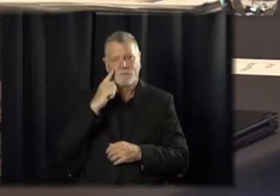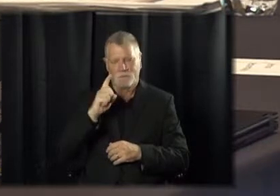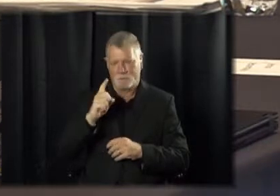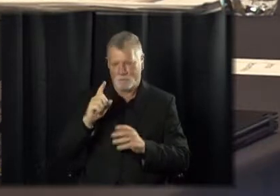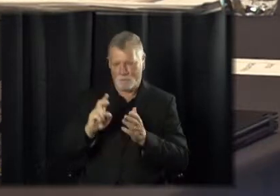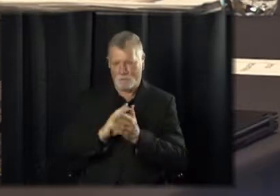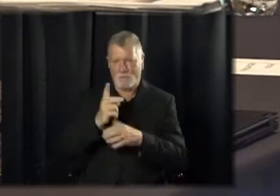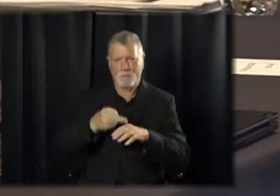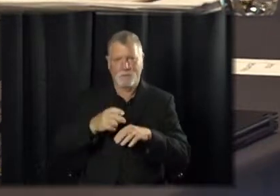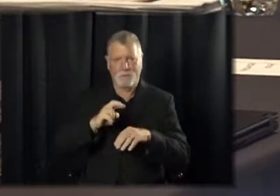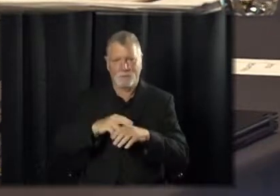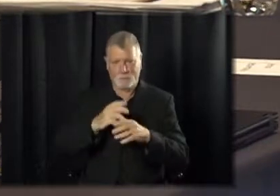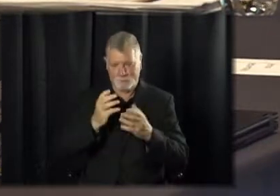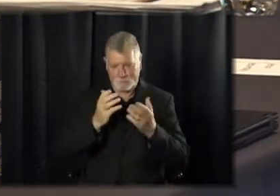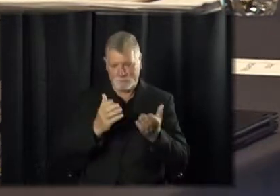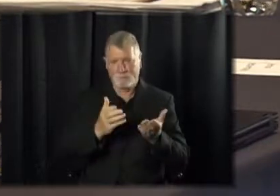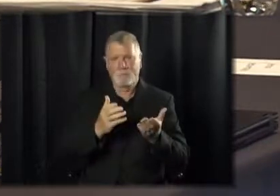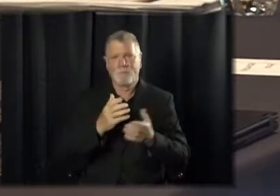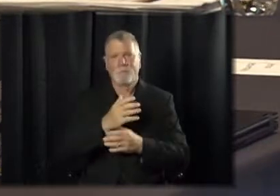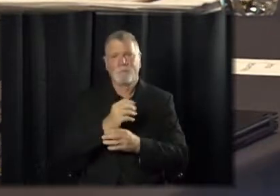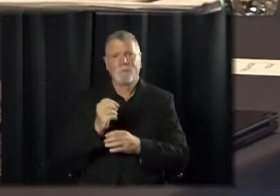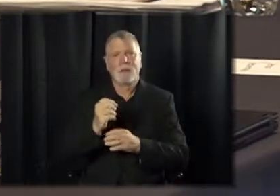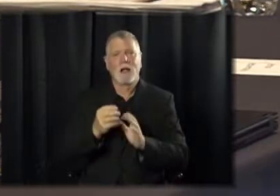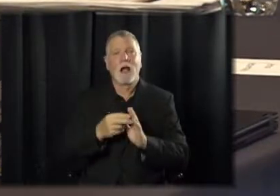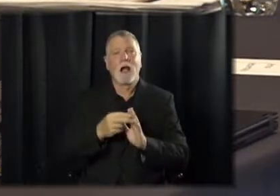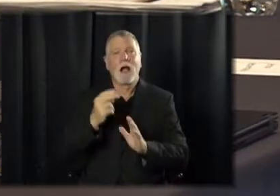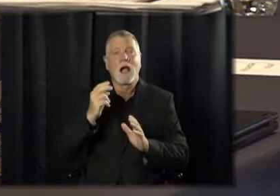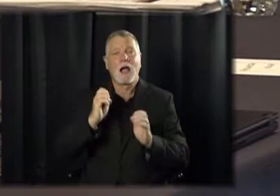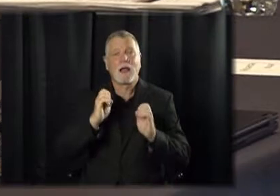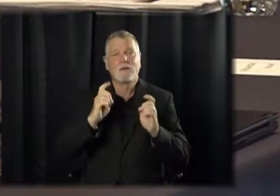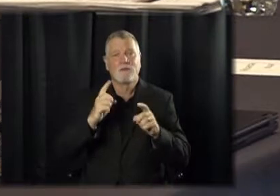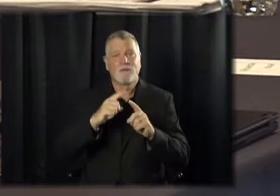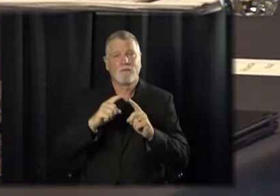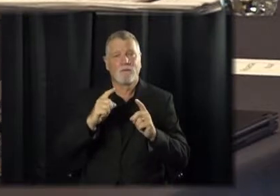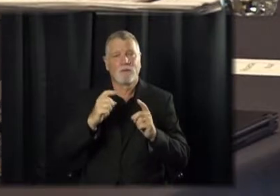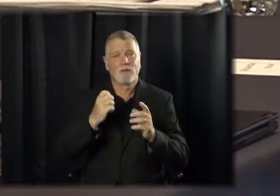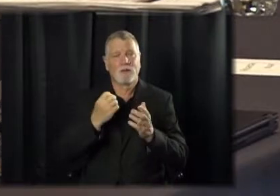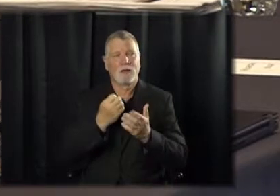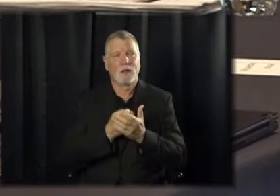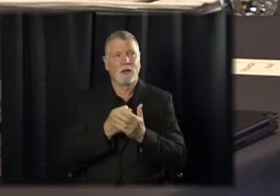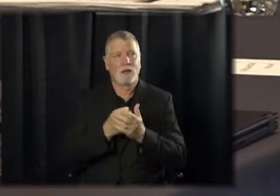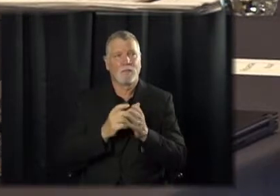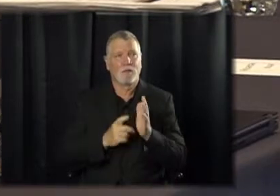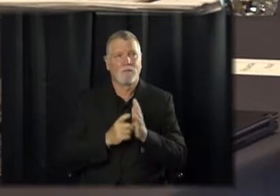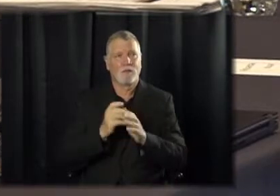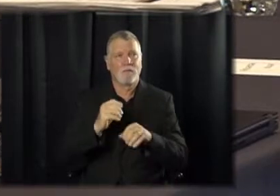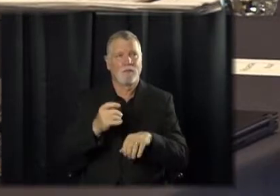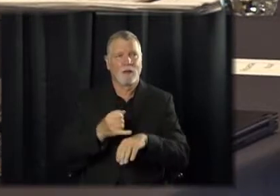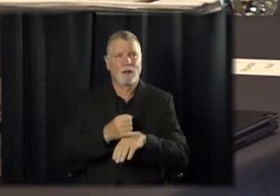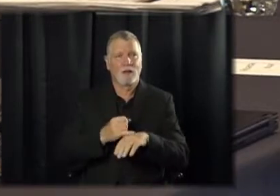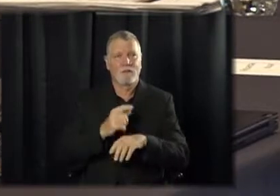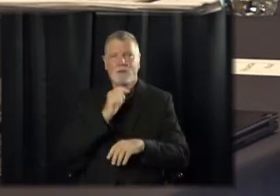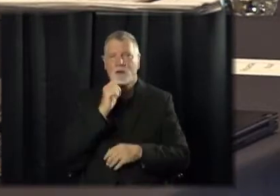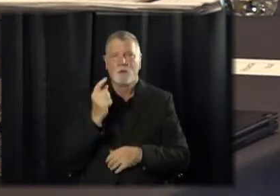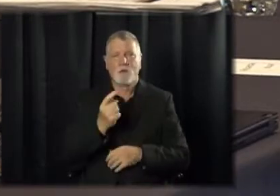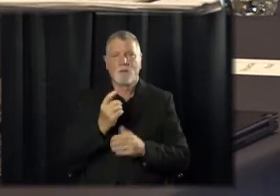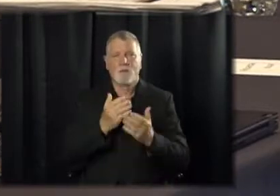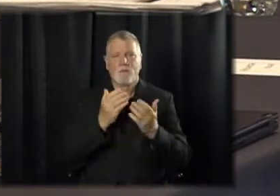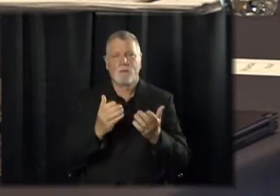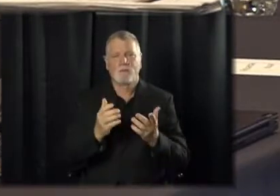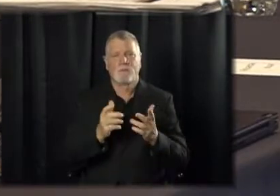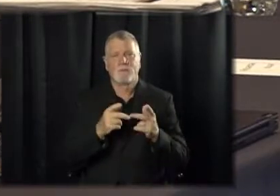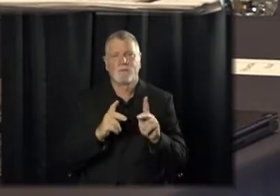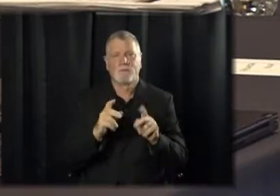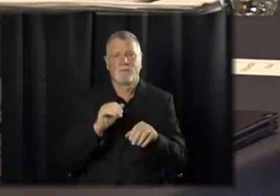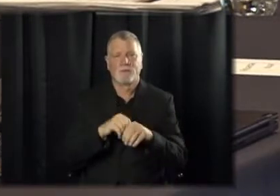of the University of Puerto Rico. Higher education is critical to the economic development of the island, not only by providing